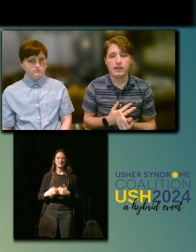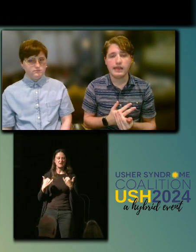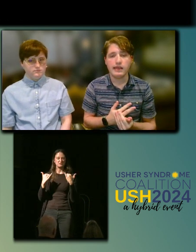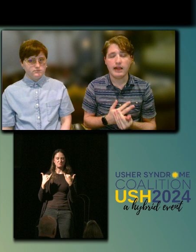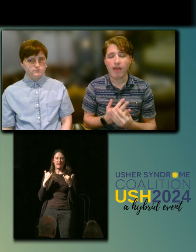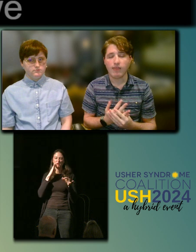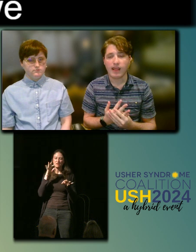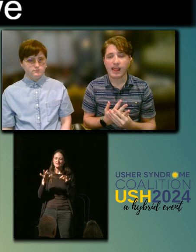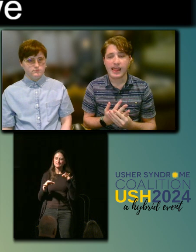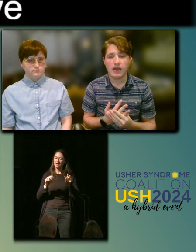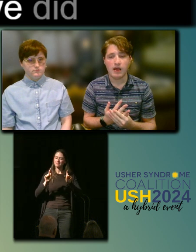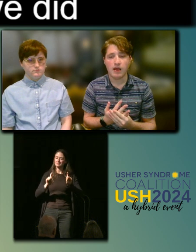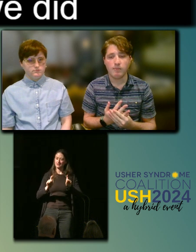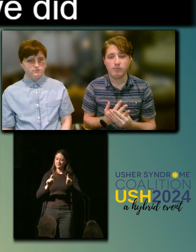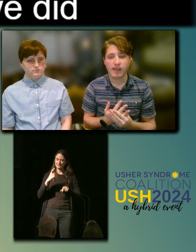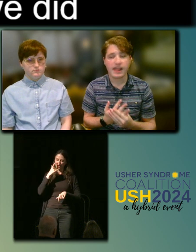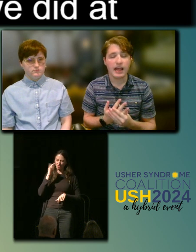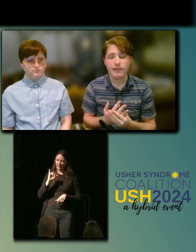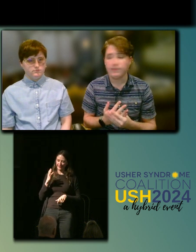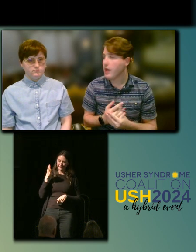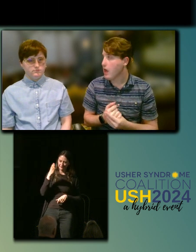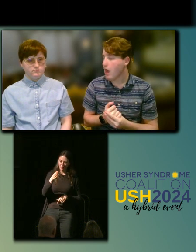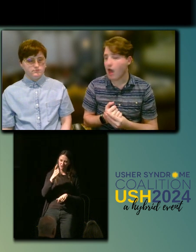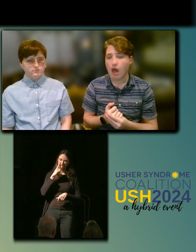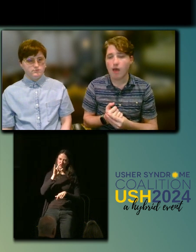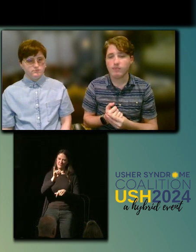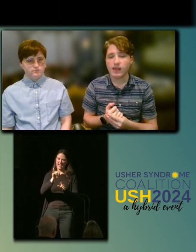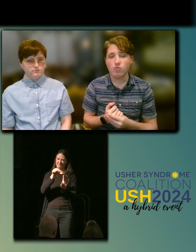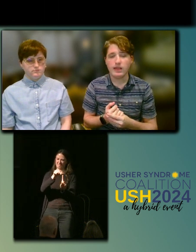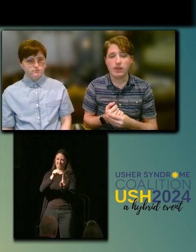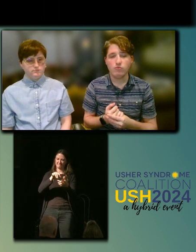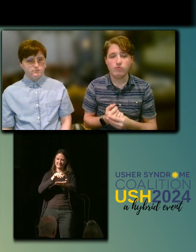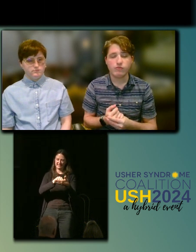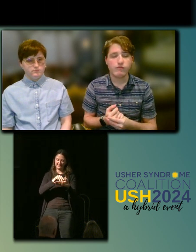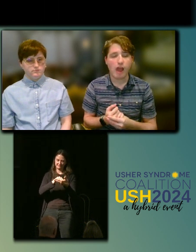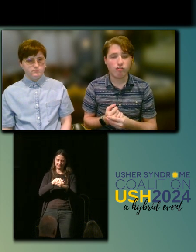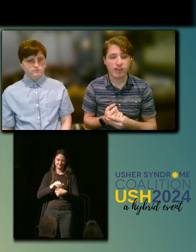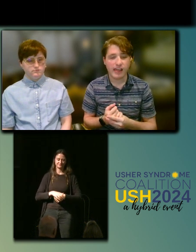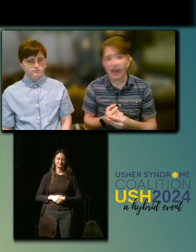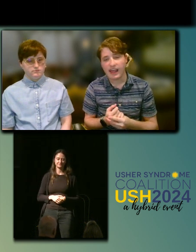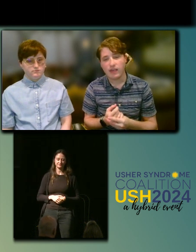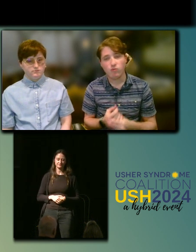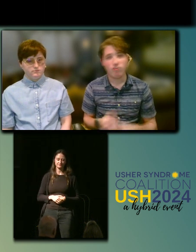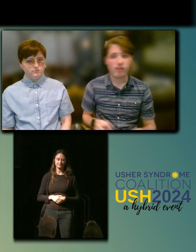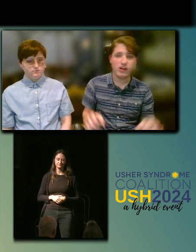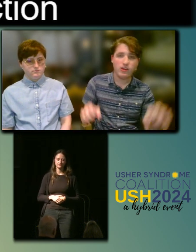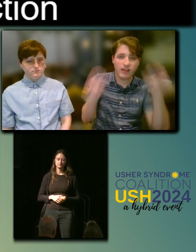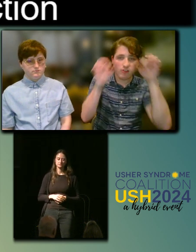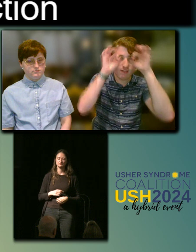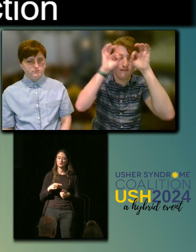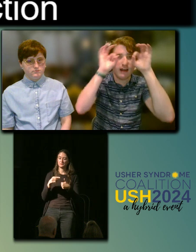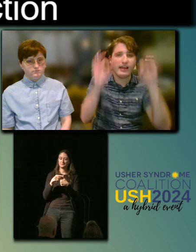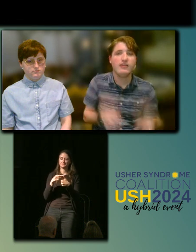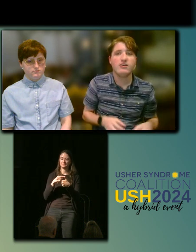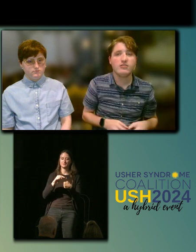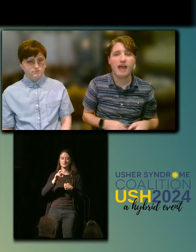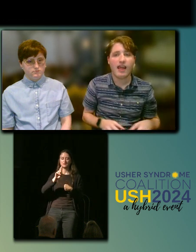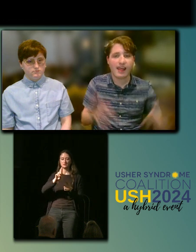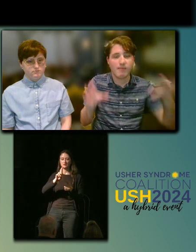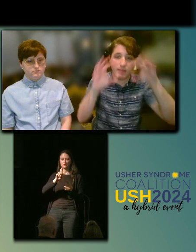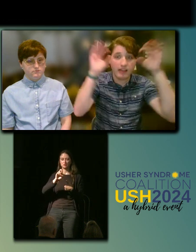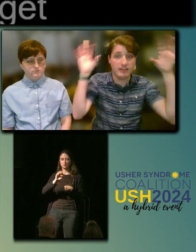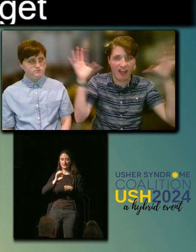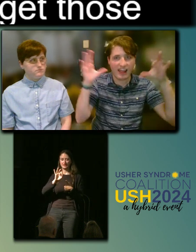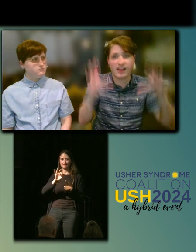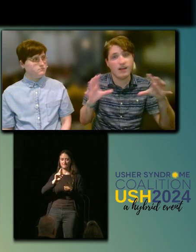we did at this study. So we do refraction testing, which is where you get those funky little